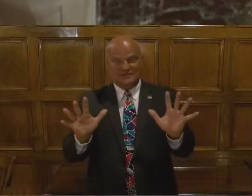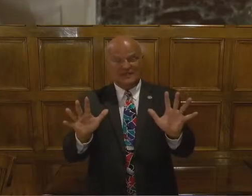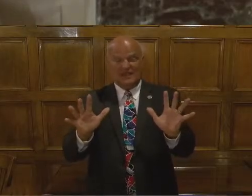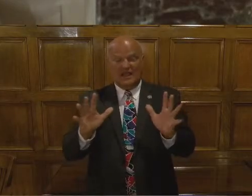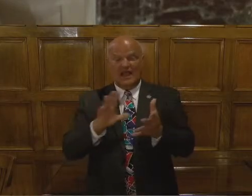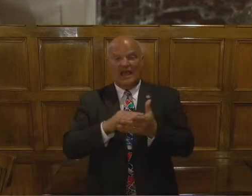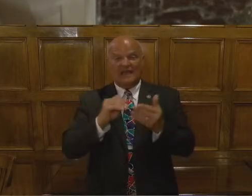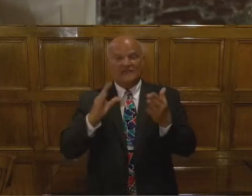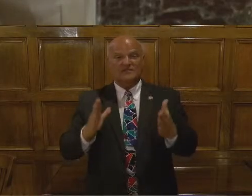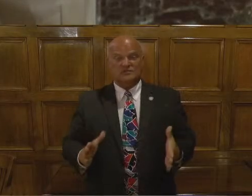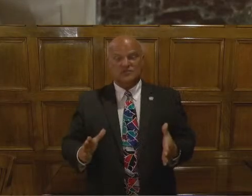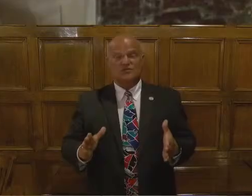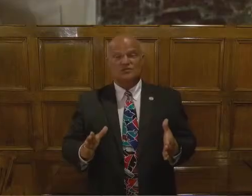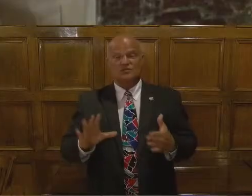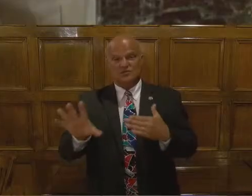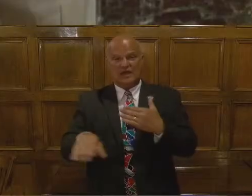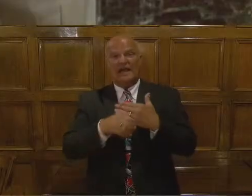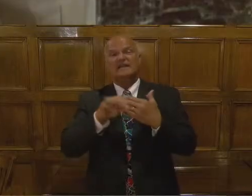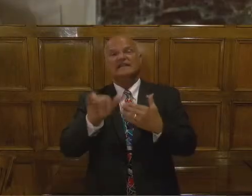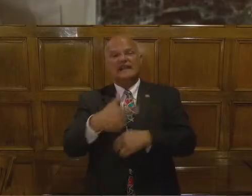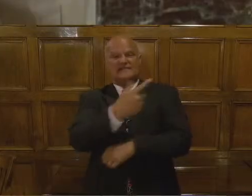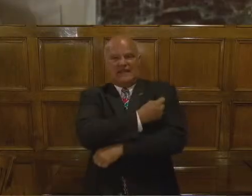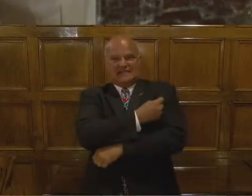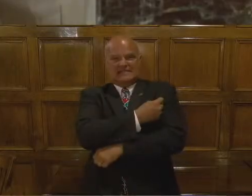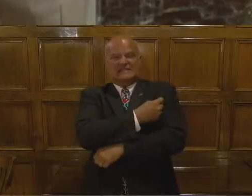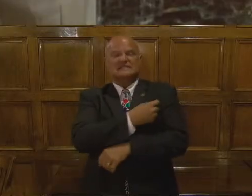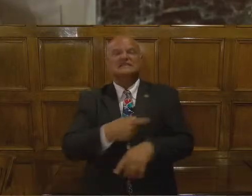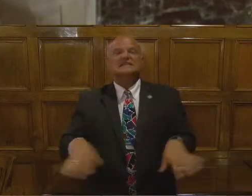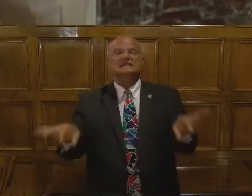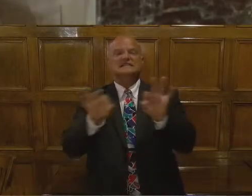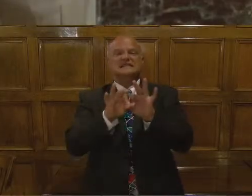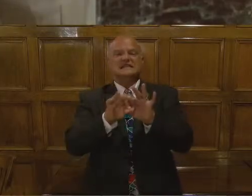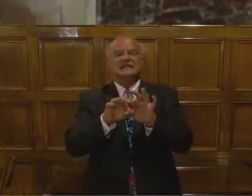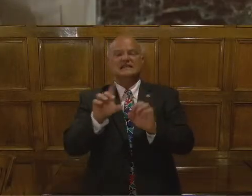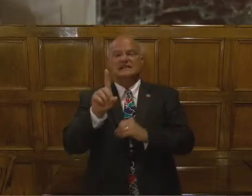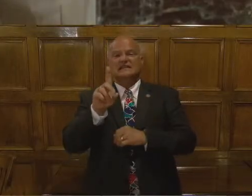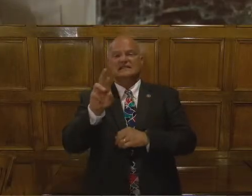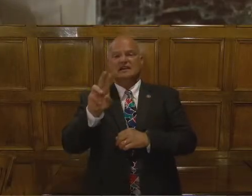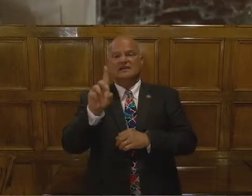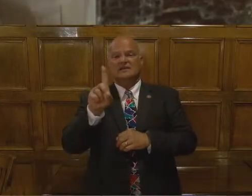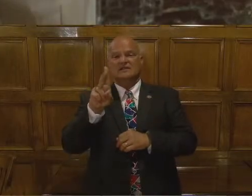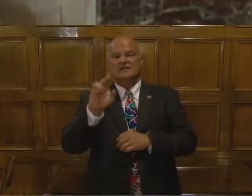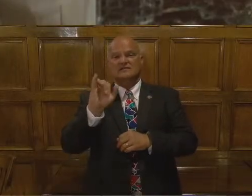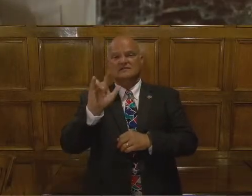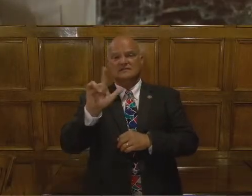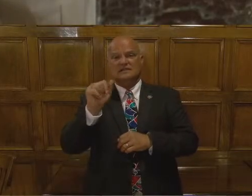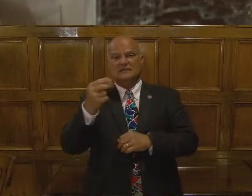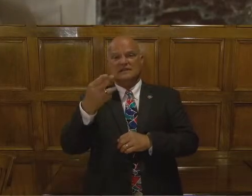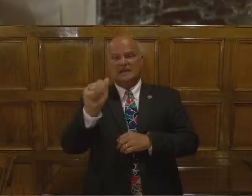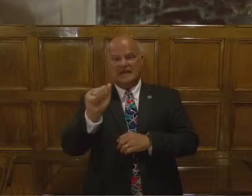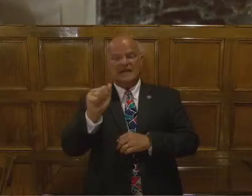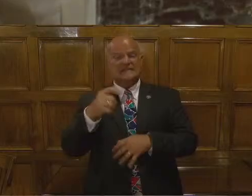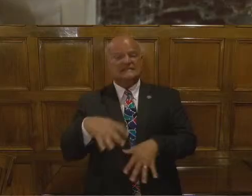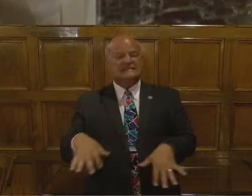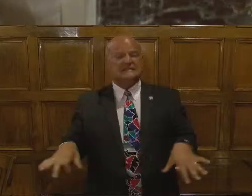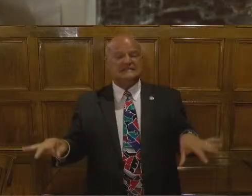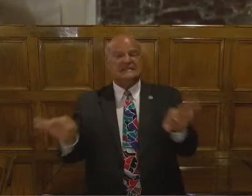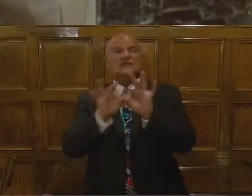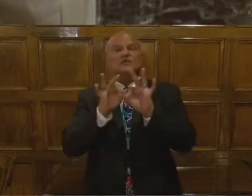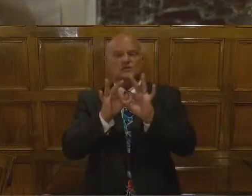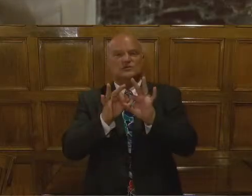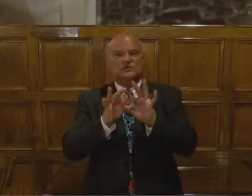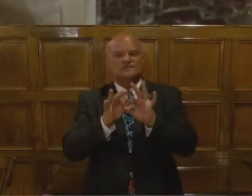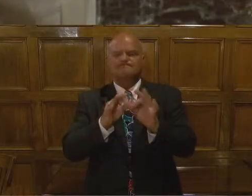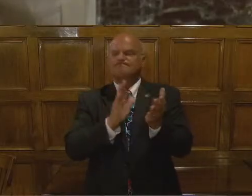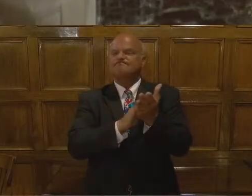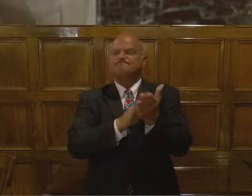the student population will add to it. So vaccination, as Dr. Delahaye said, is what is absolutely essential. And I